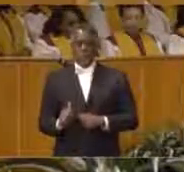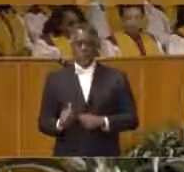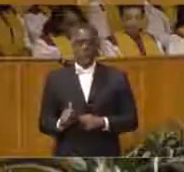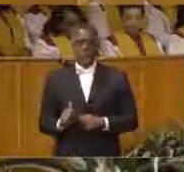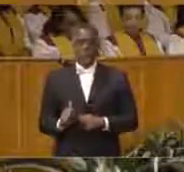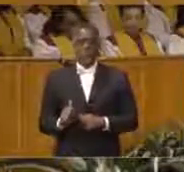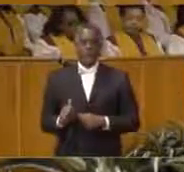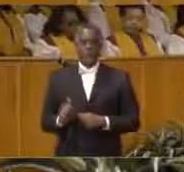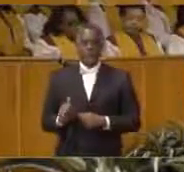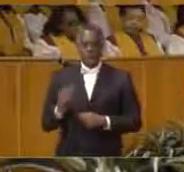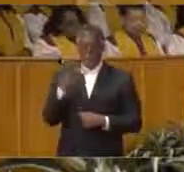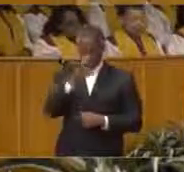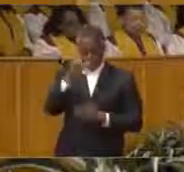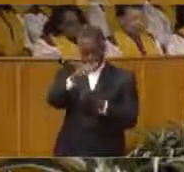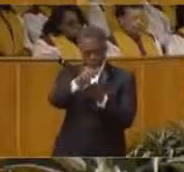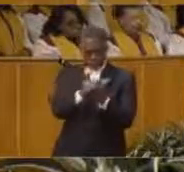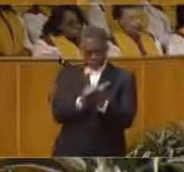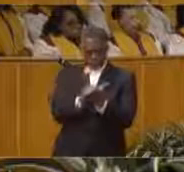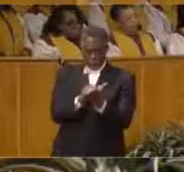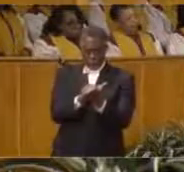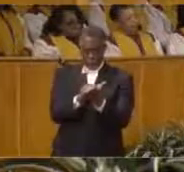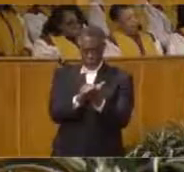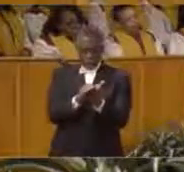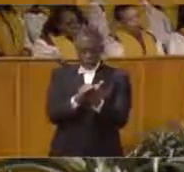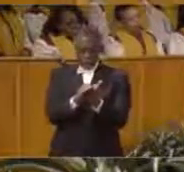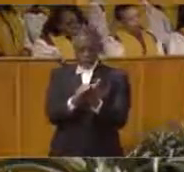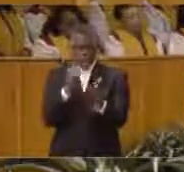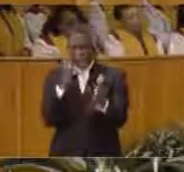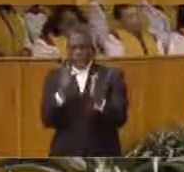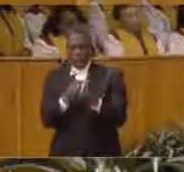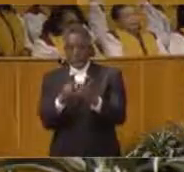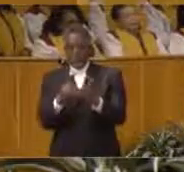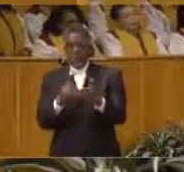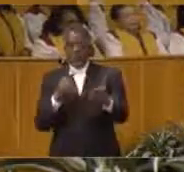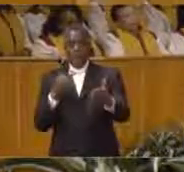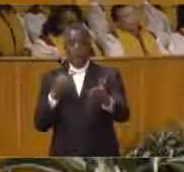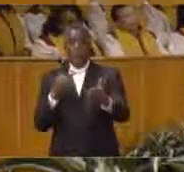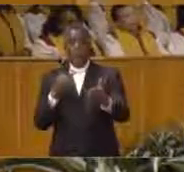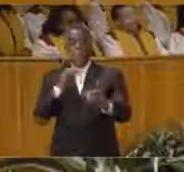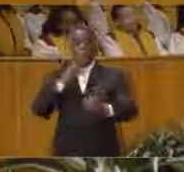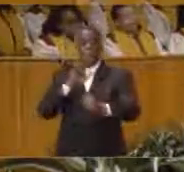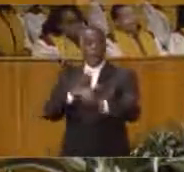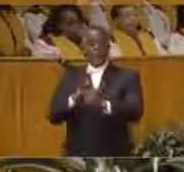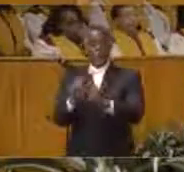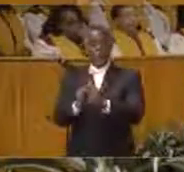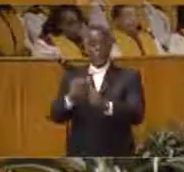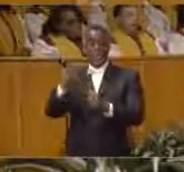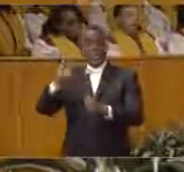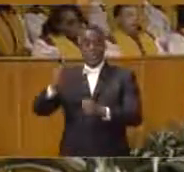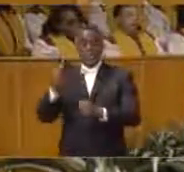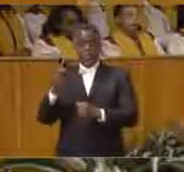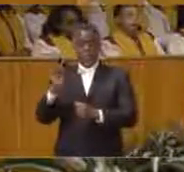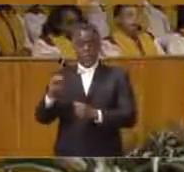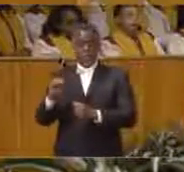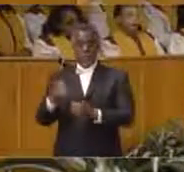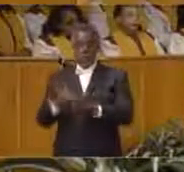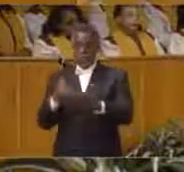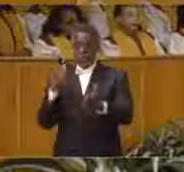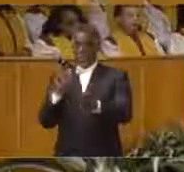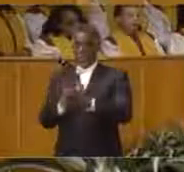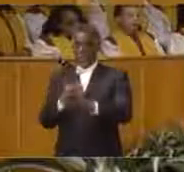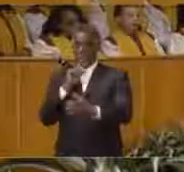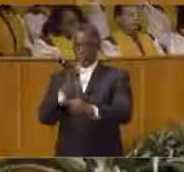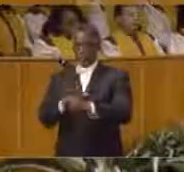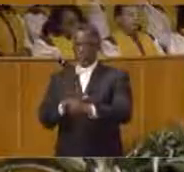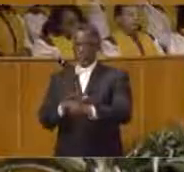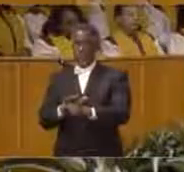When one searches scripture, you'll find that even before there was a covenant with Abraham and there